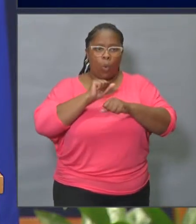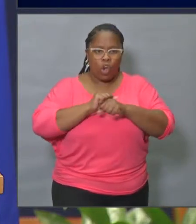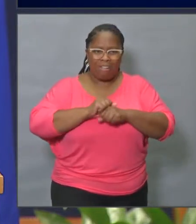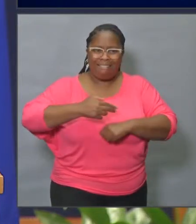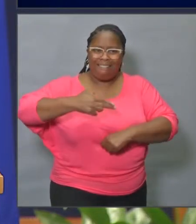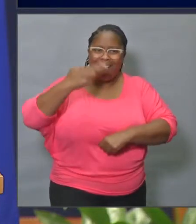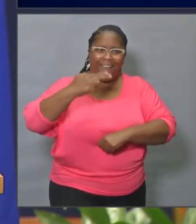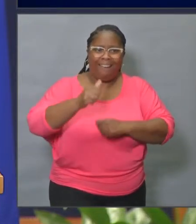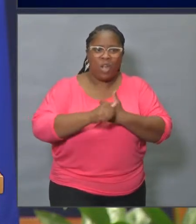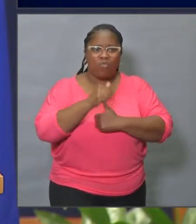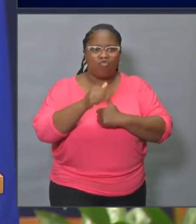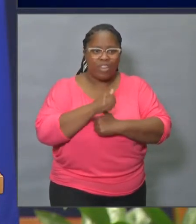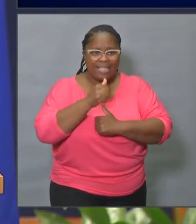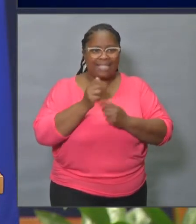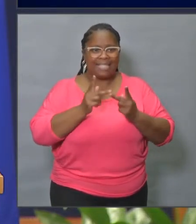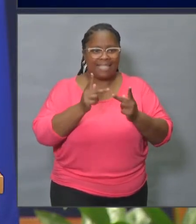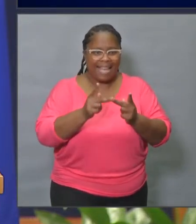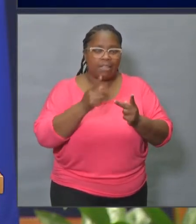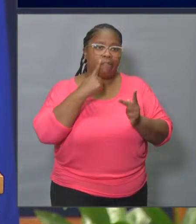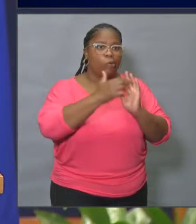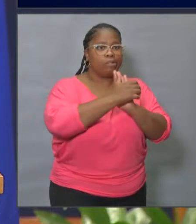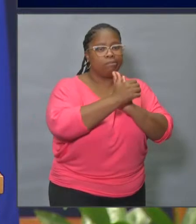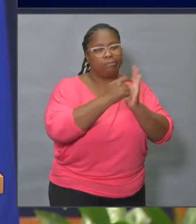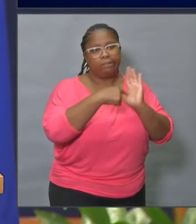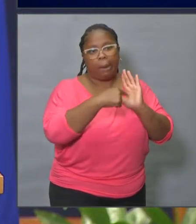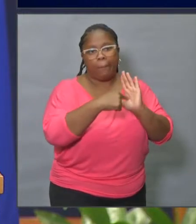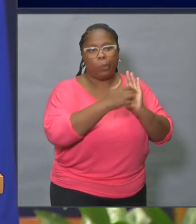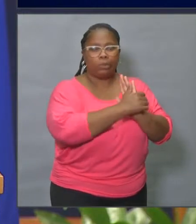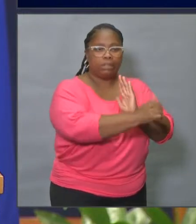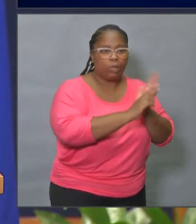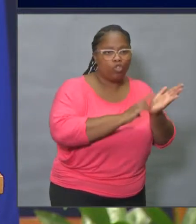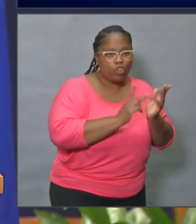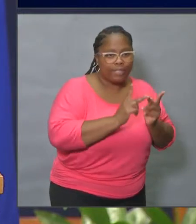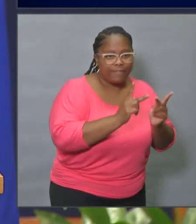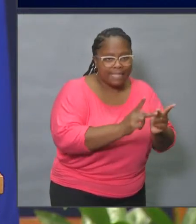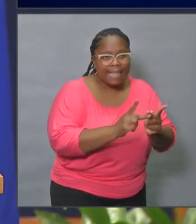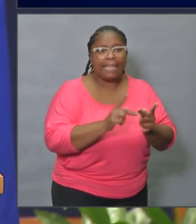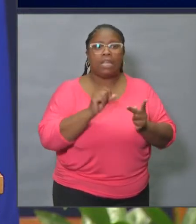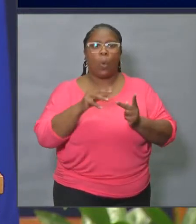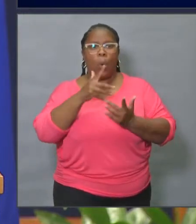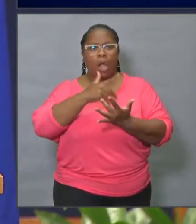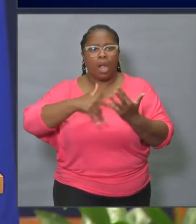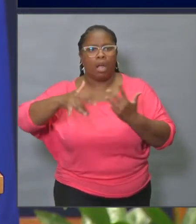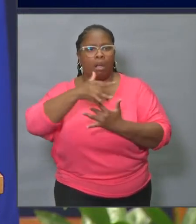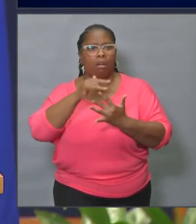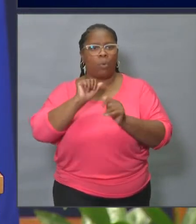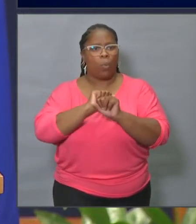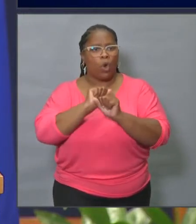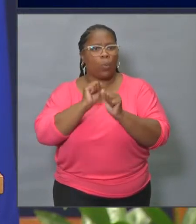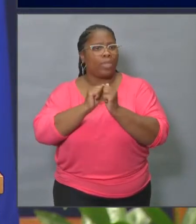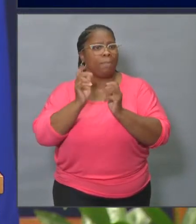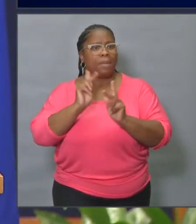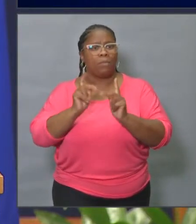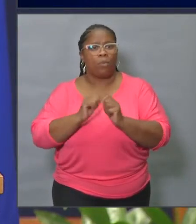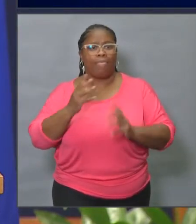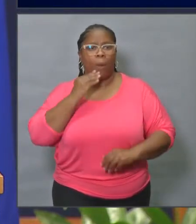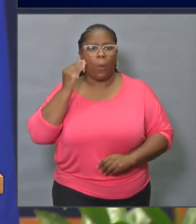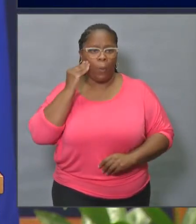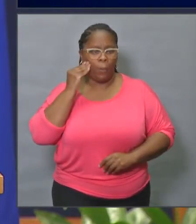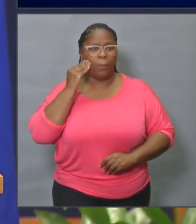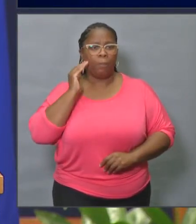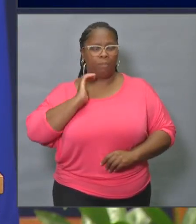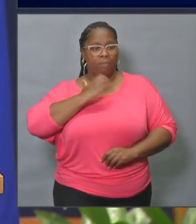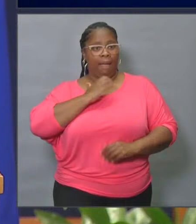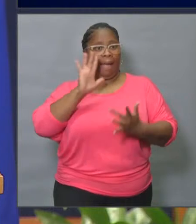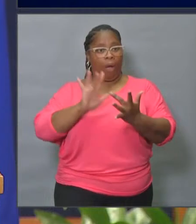care settings, such as skilled nursing facilities, or who are working among persons experiencing homelessness, and these testing outreach